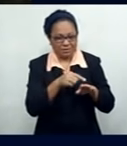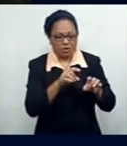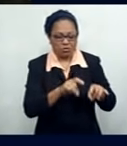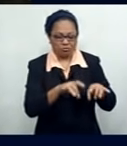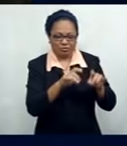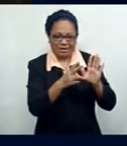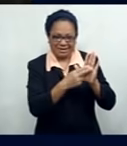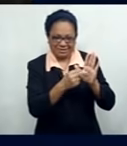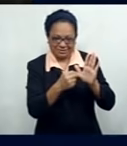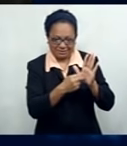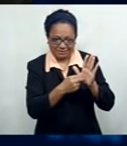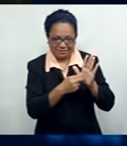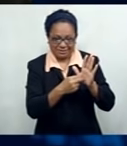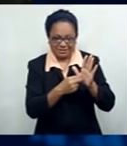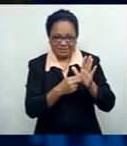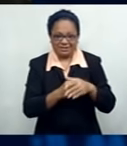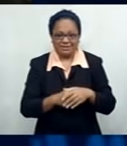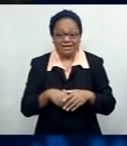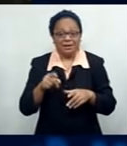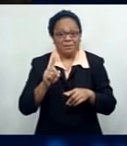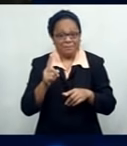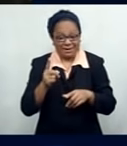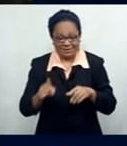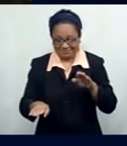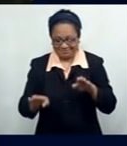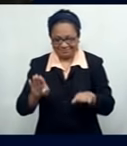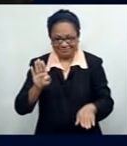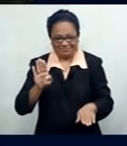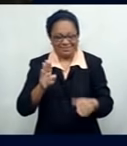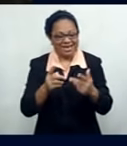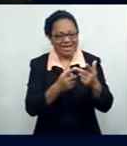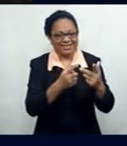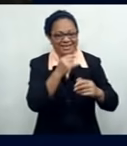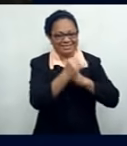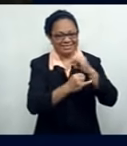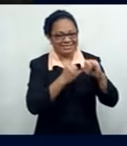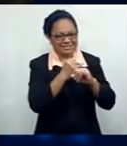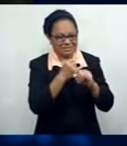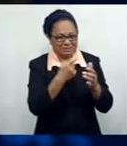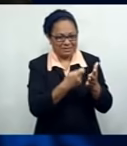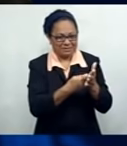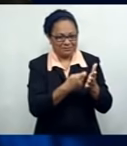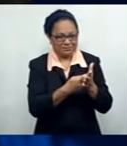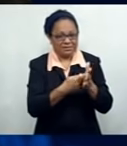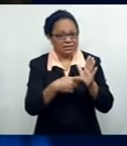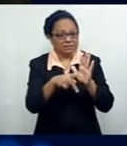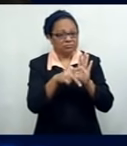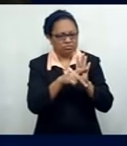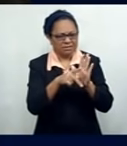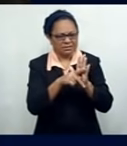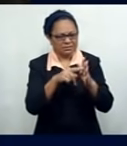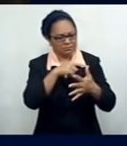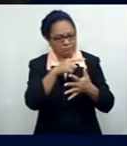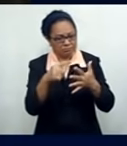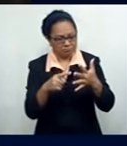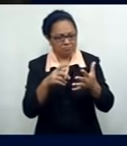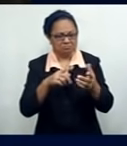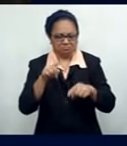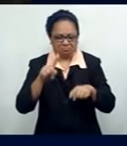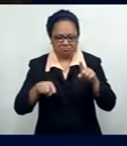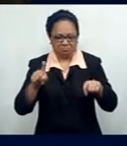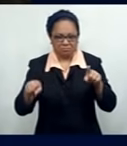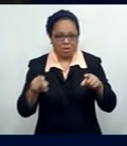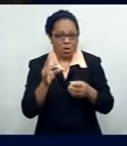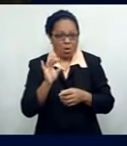Aussie and Kiwi dollars, the Songamoli rose against the other international currencies we cover. Prices were mixed on the commodities market. Crude